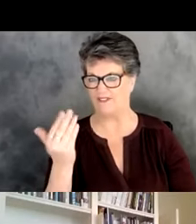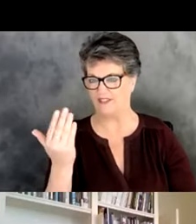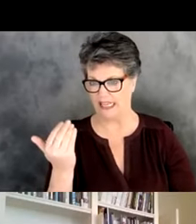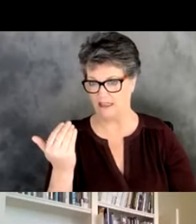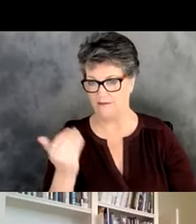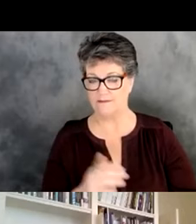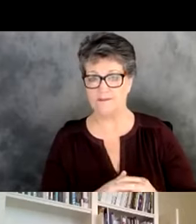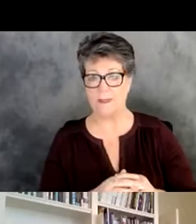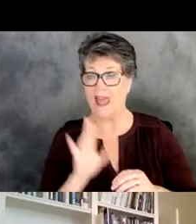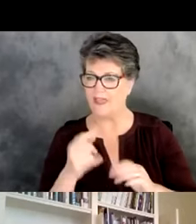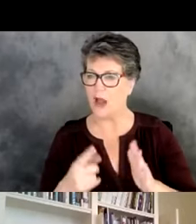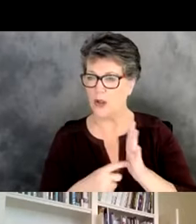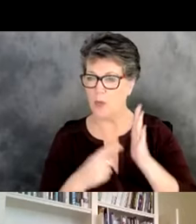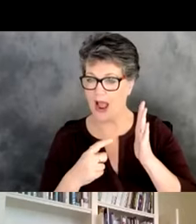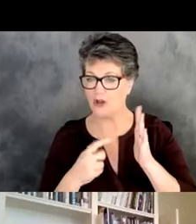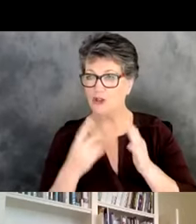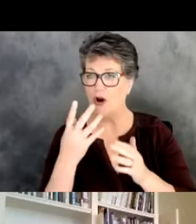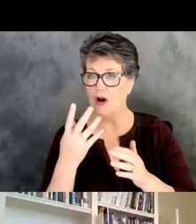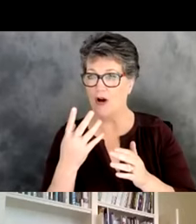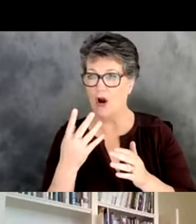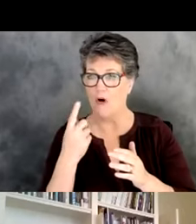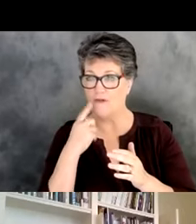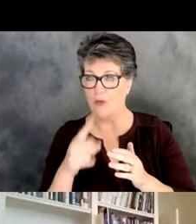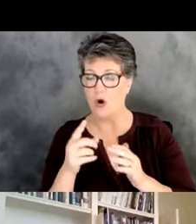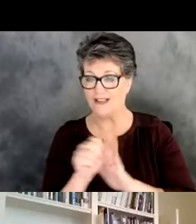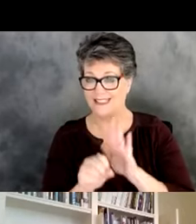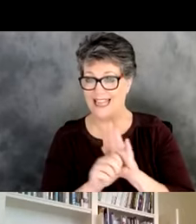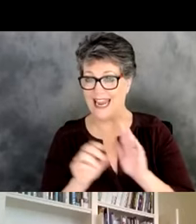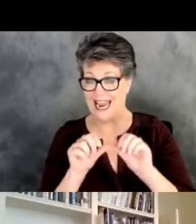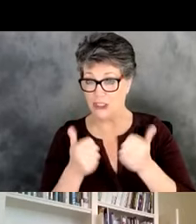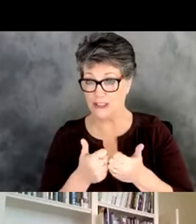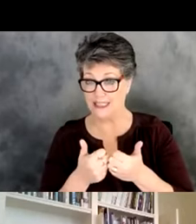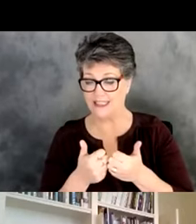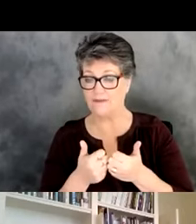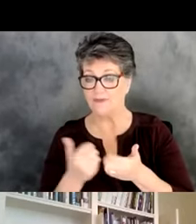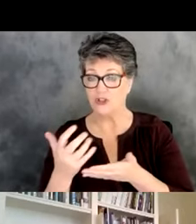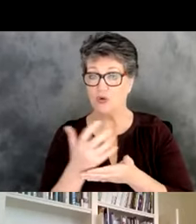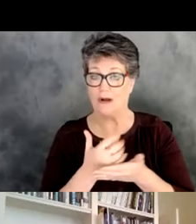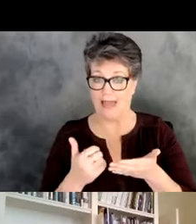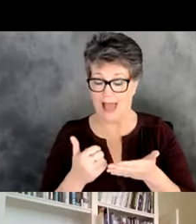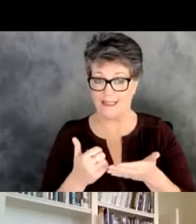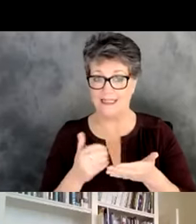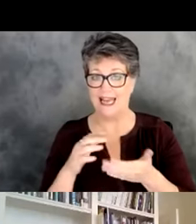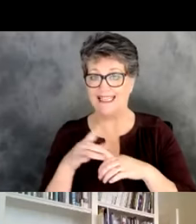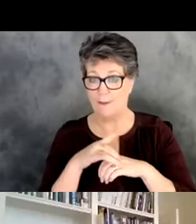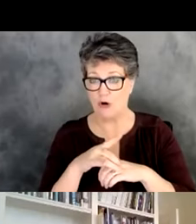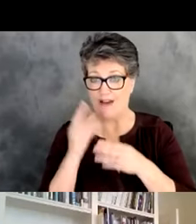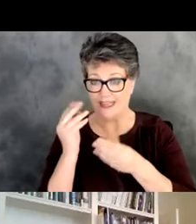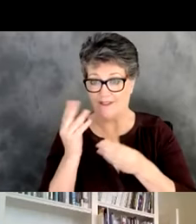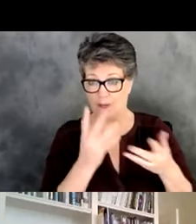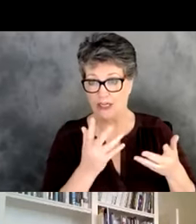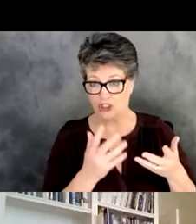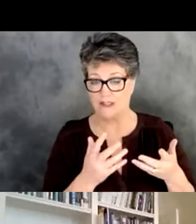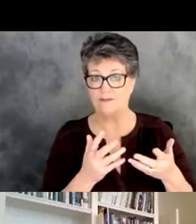2015, that requires four state agencies to collect voluntary, self-reported demographic information